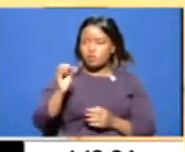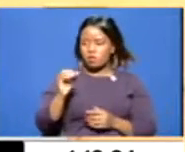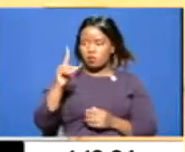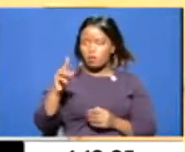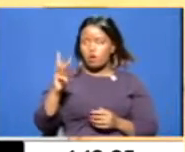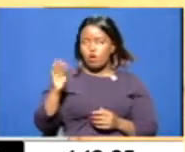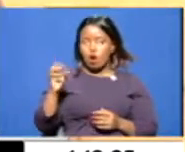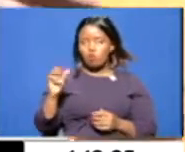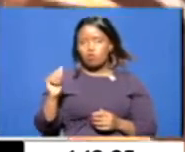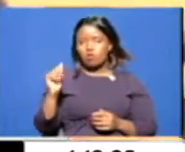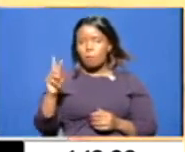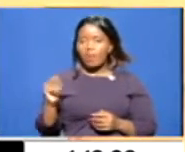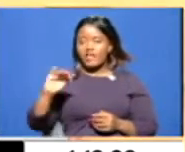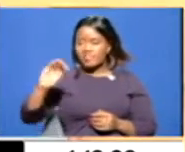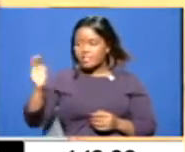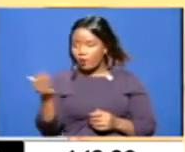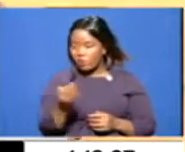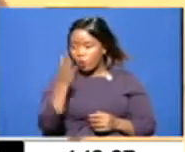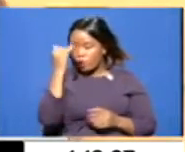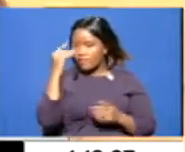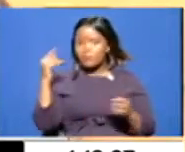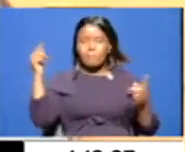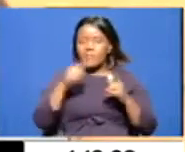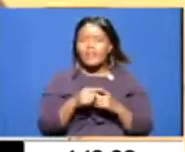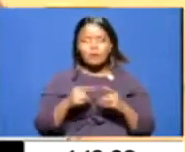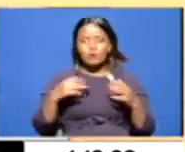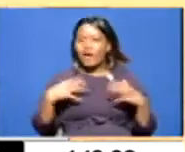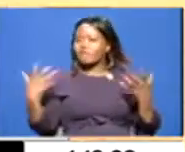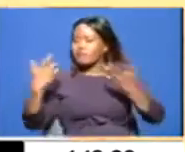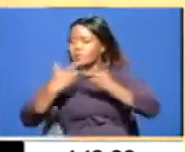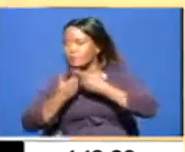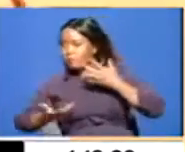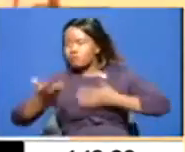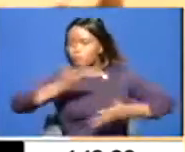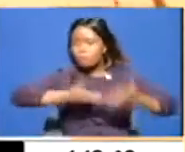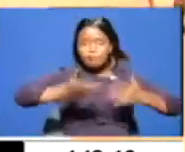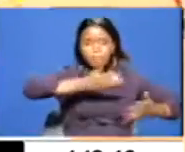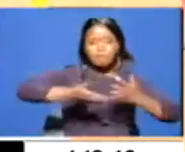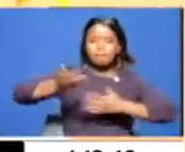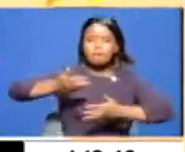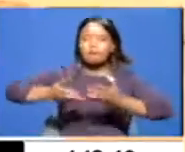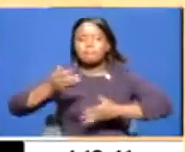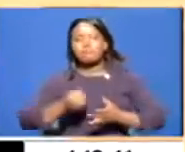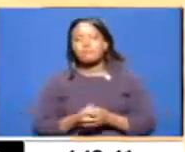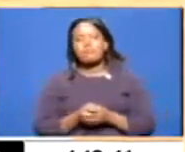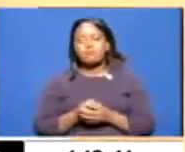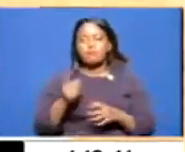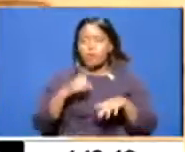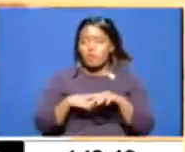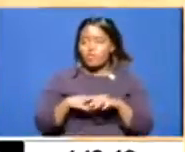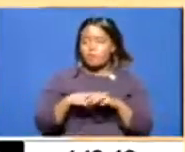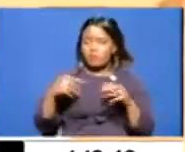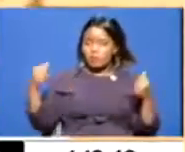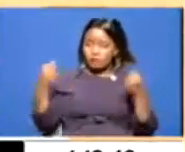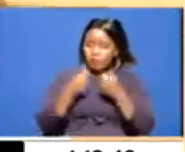for purposes of just harmonious existence. That's what you want. Speaking during the event hosted at Sipili Stadium,